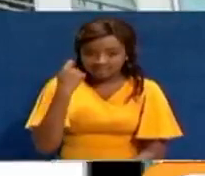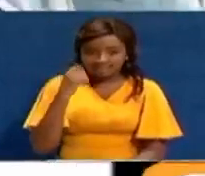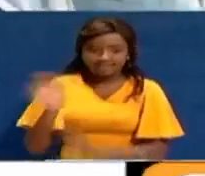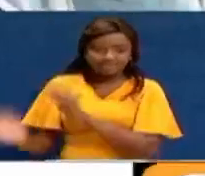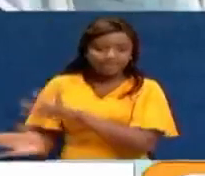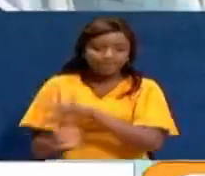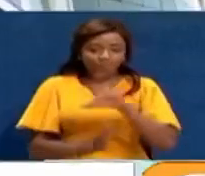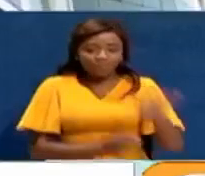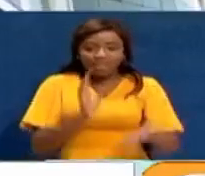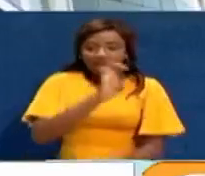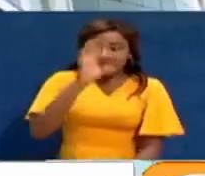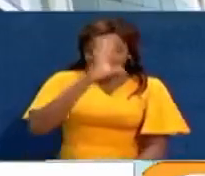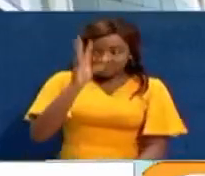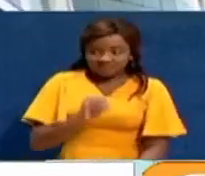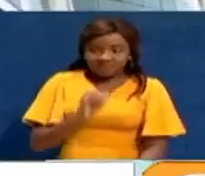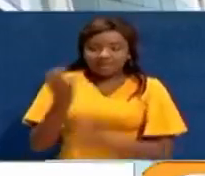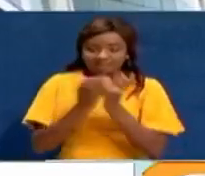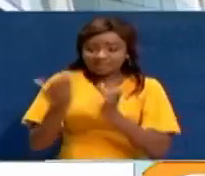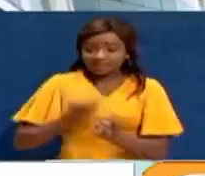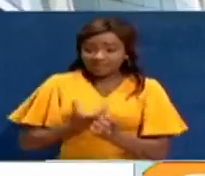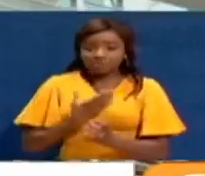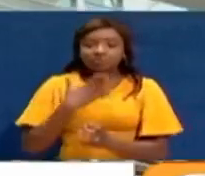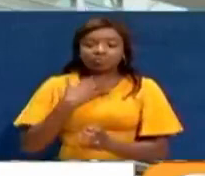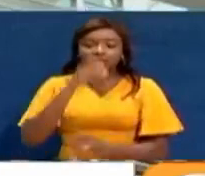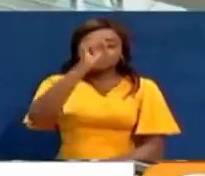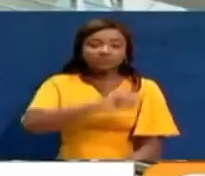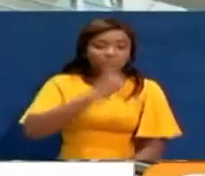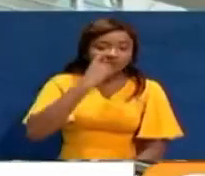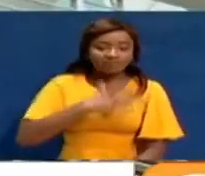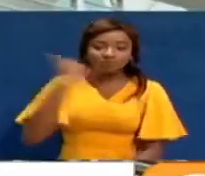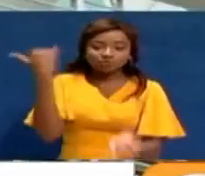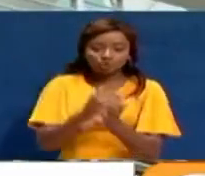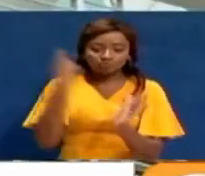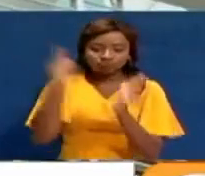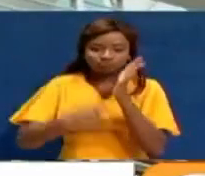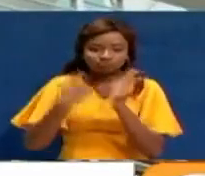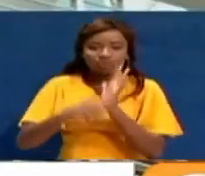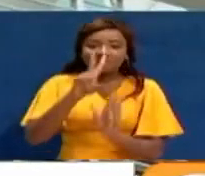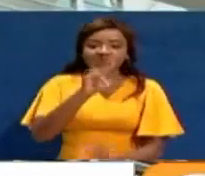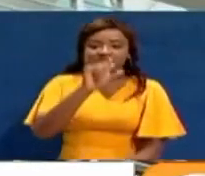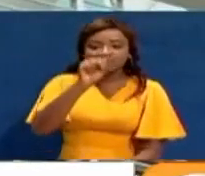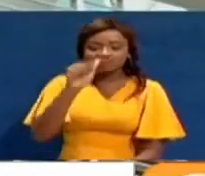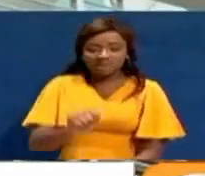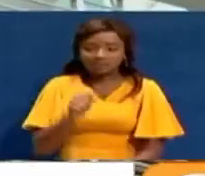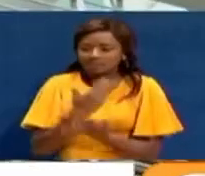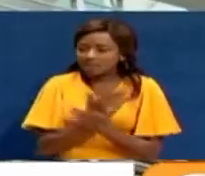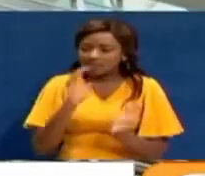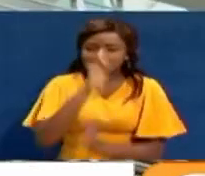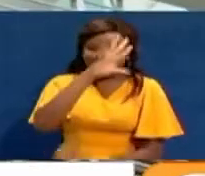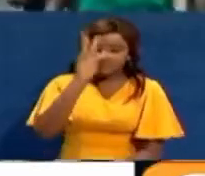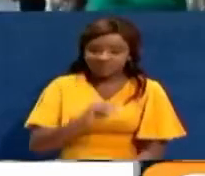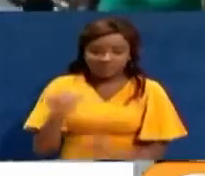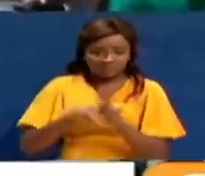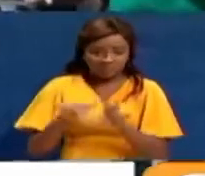Across the borders, the East Africa Business Council is calling upon South Sudan to stop charging visa entry fees on any East Africa member